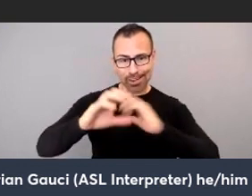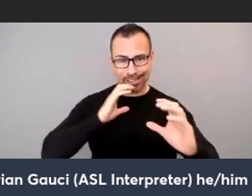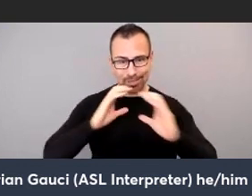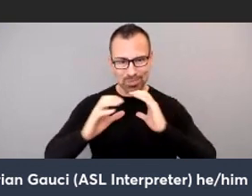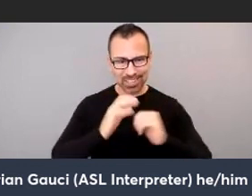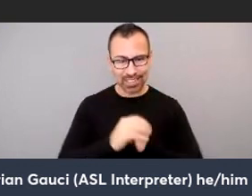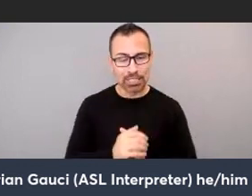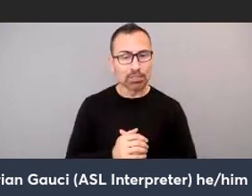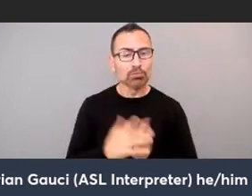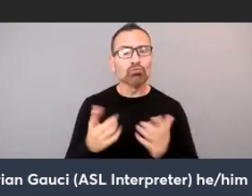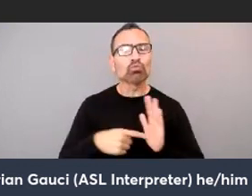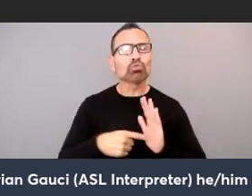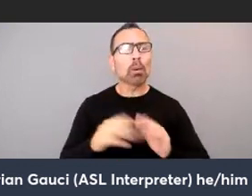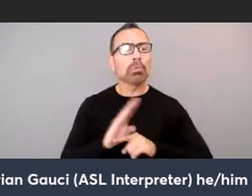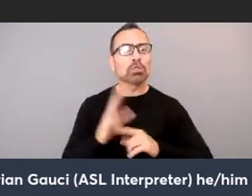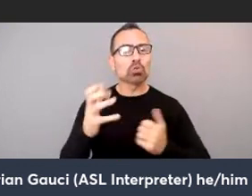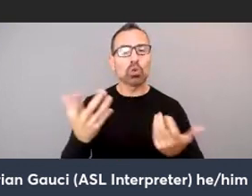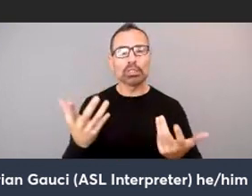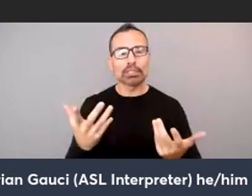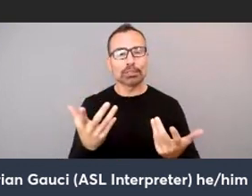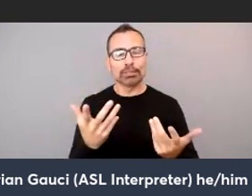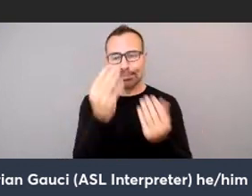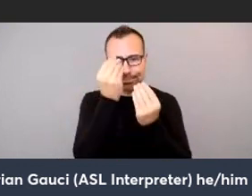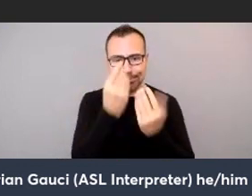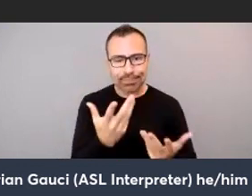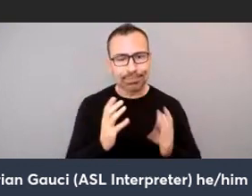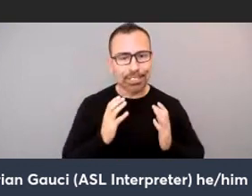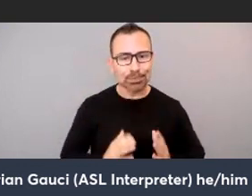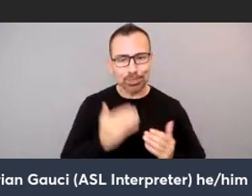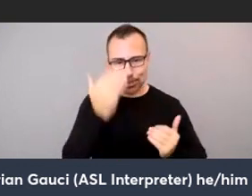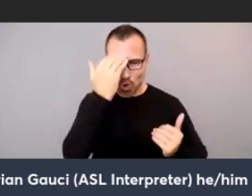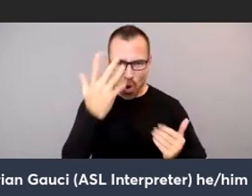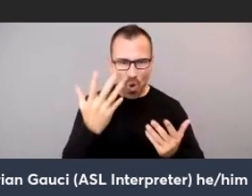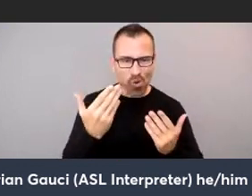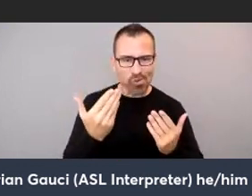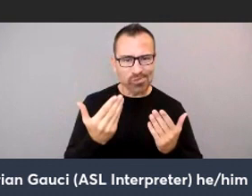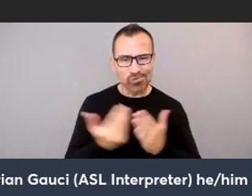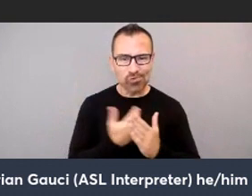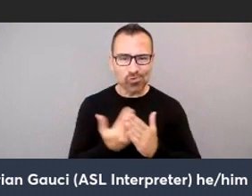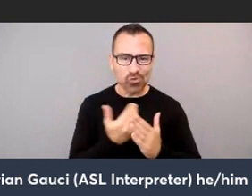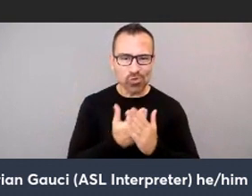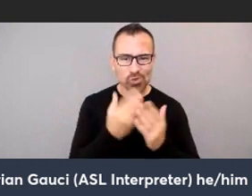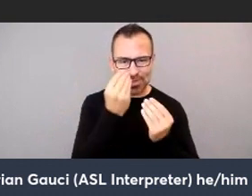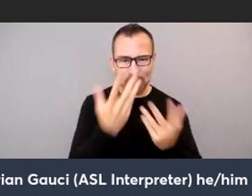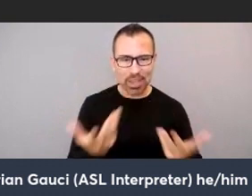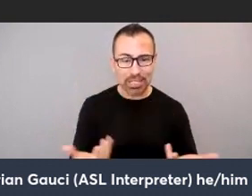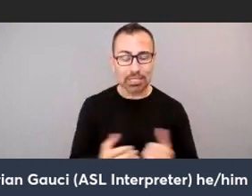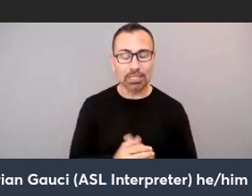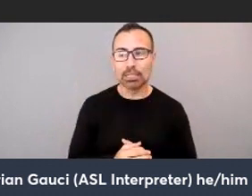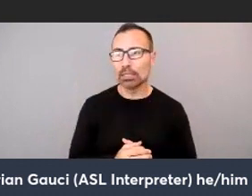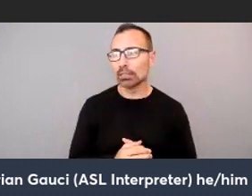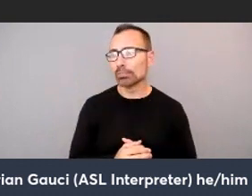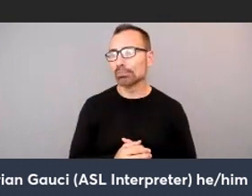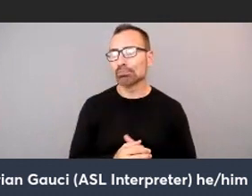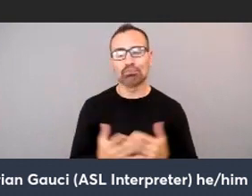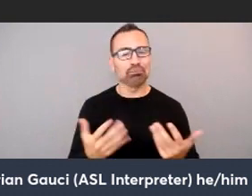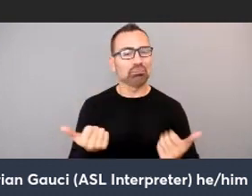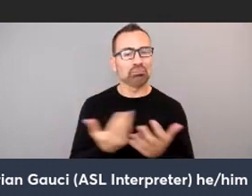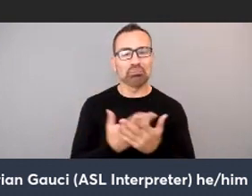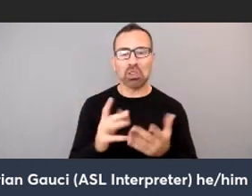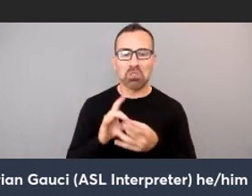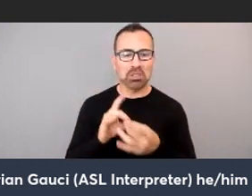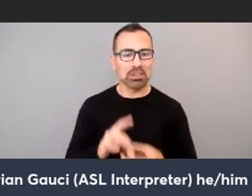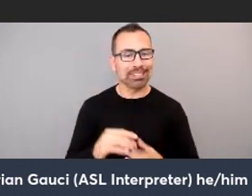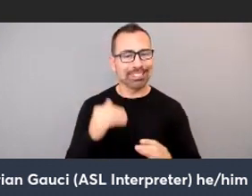with their customers, keep them up to date, tell them about new offers that are coming out, you name it. Anything that has to do with email, which is one of the